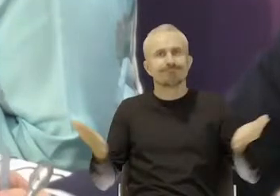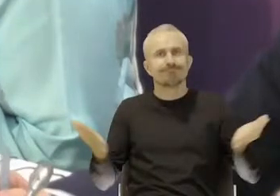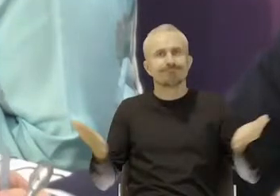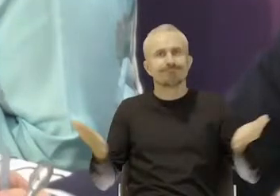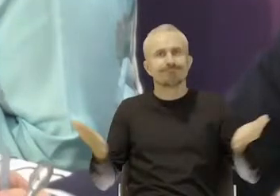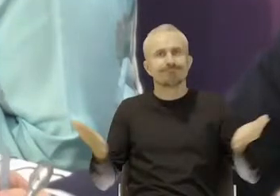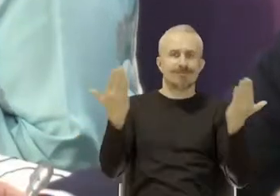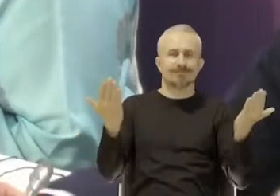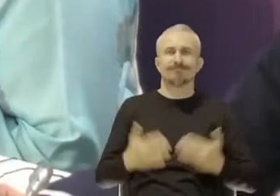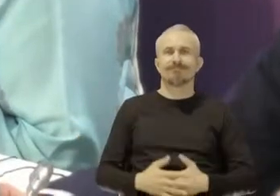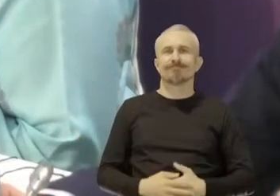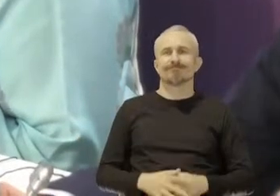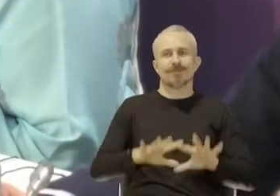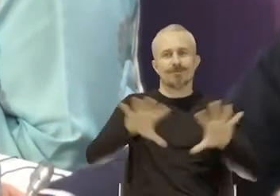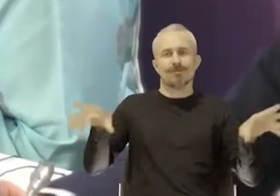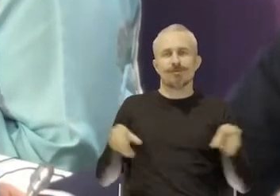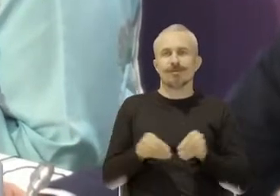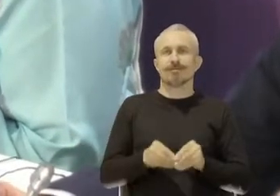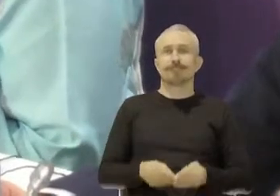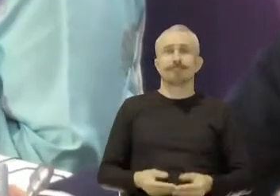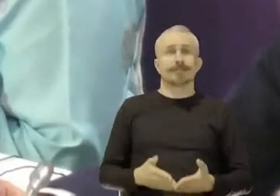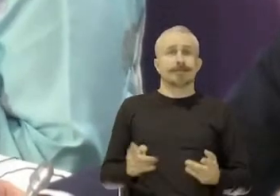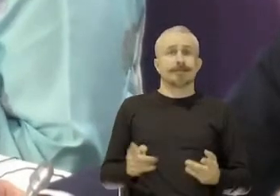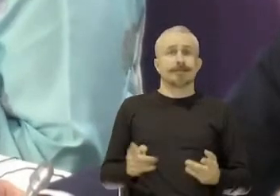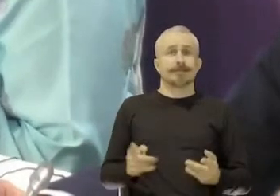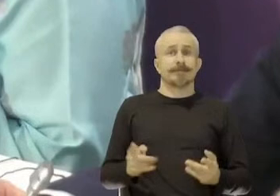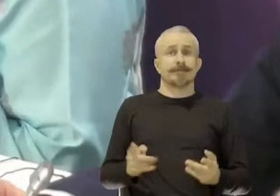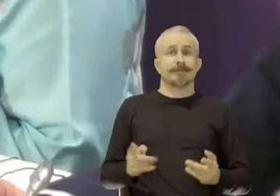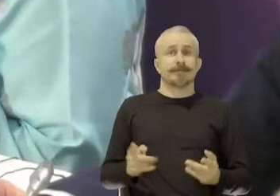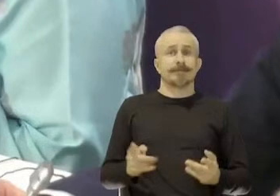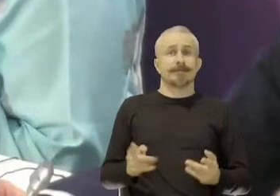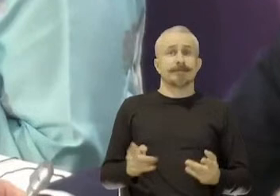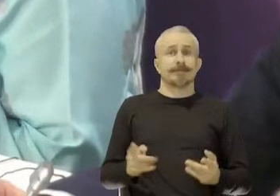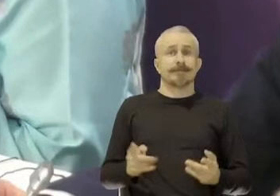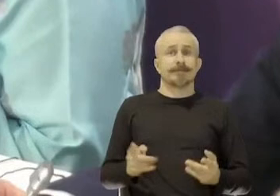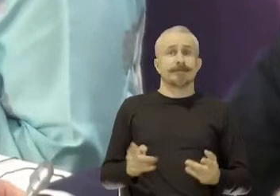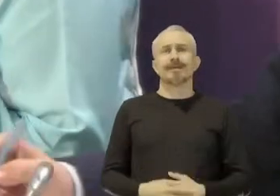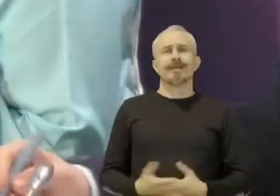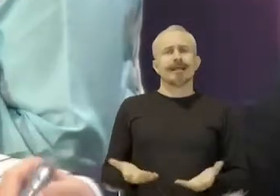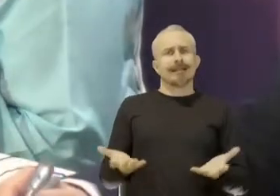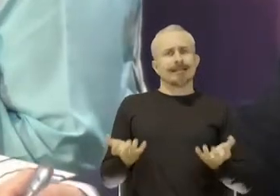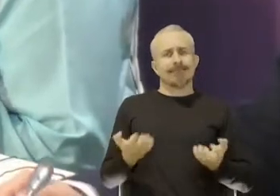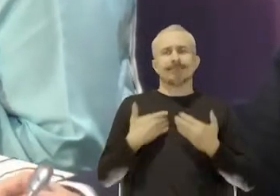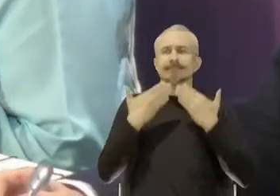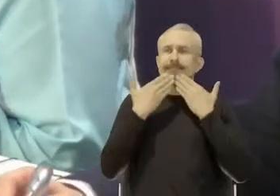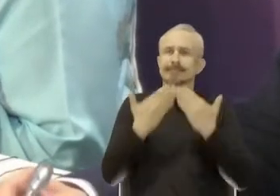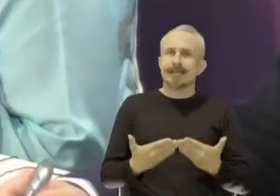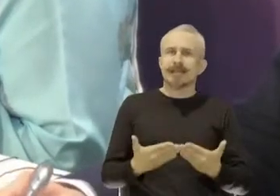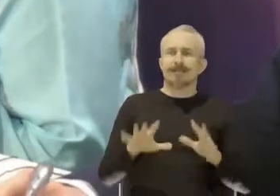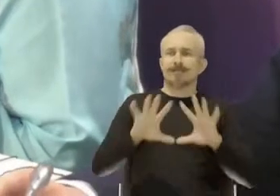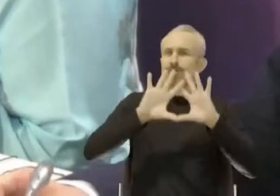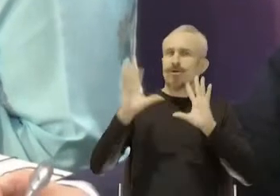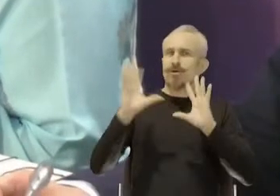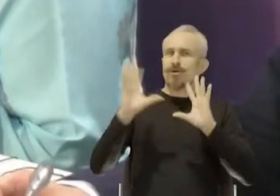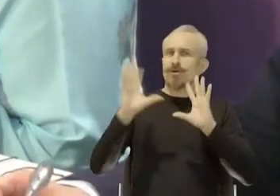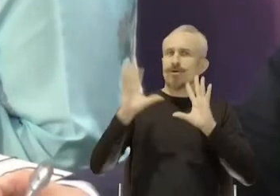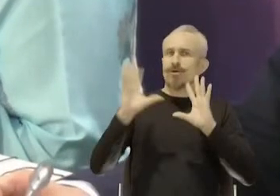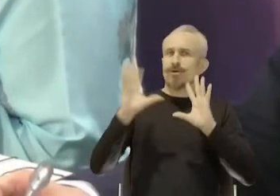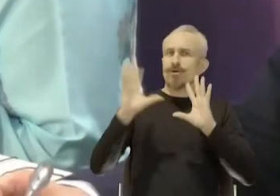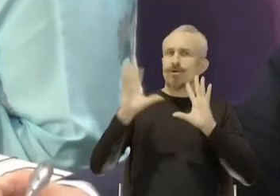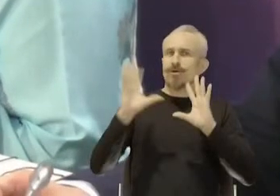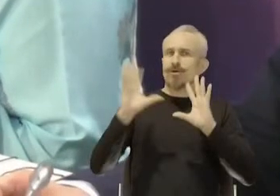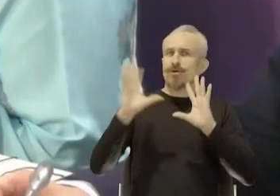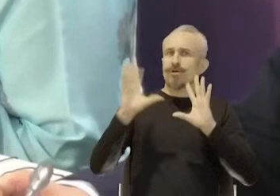expressing my gratitude to all of you for accepting my invitation to attend the 11th session of the World